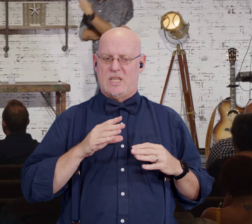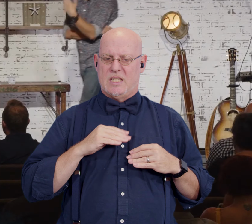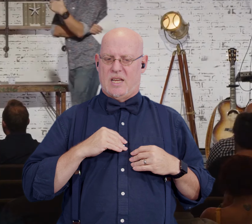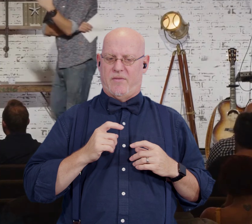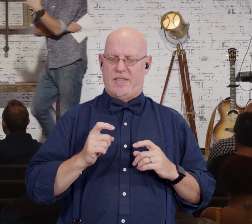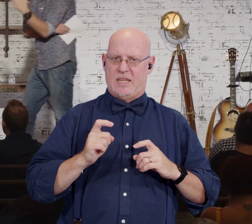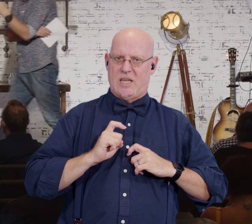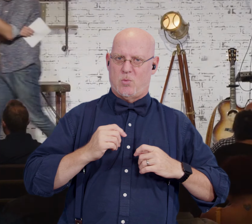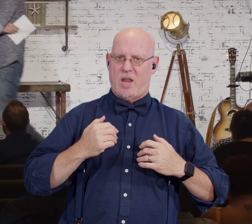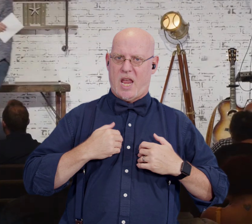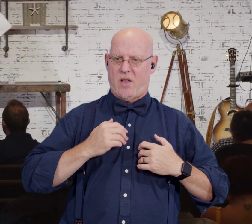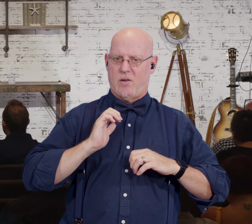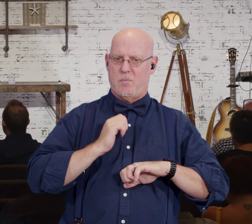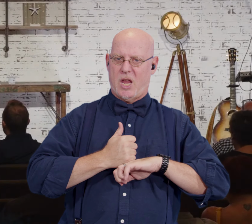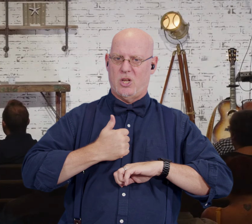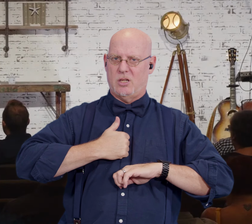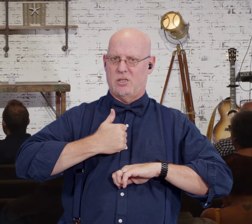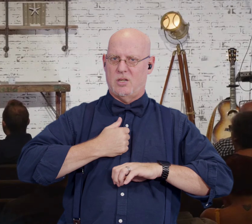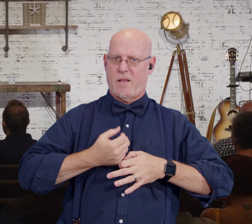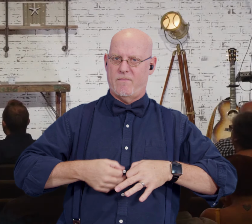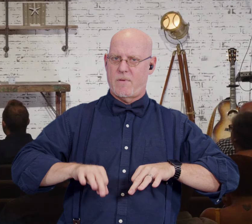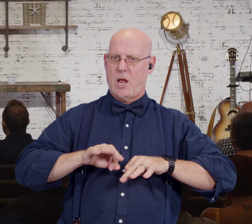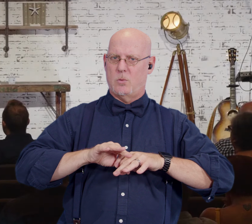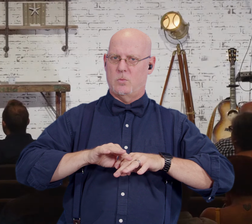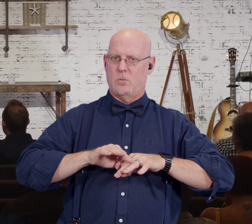received these gifts that we have based on merit.